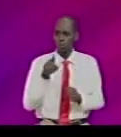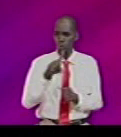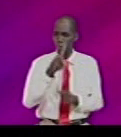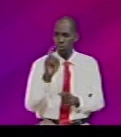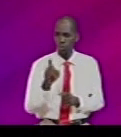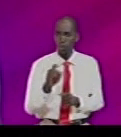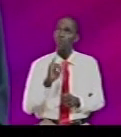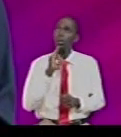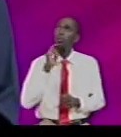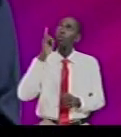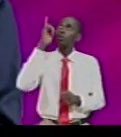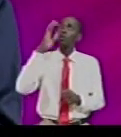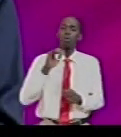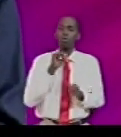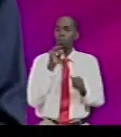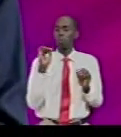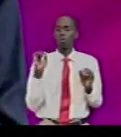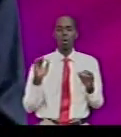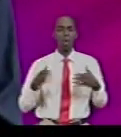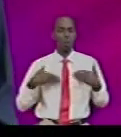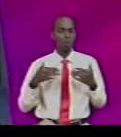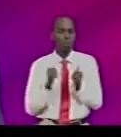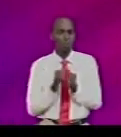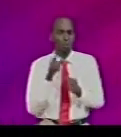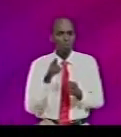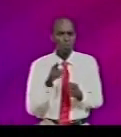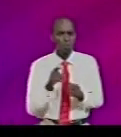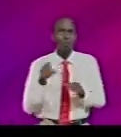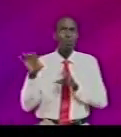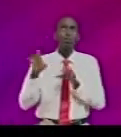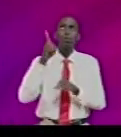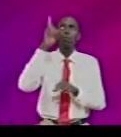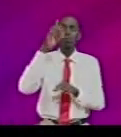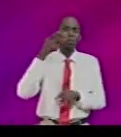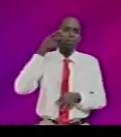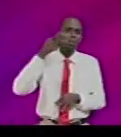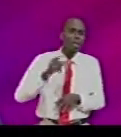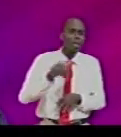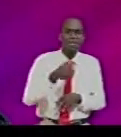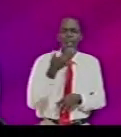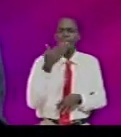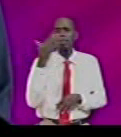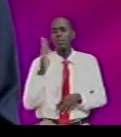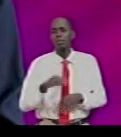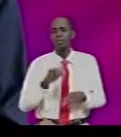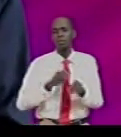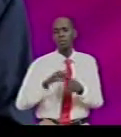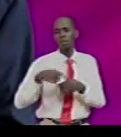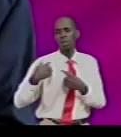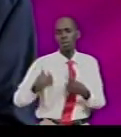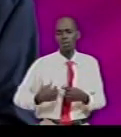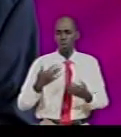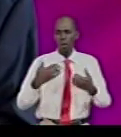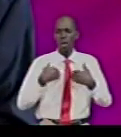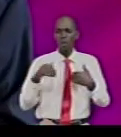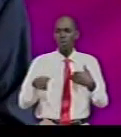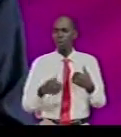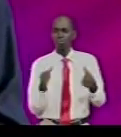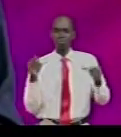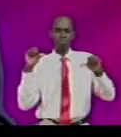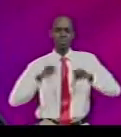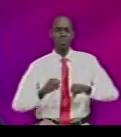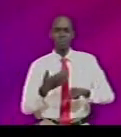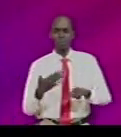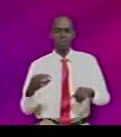unhappy with you? Does God see any evil in your life? Do you have any condemnation in your life? Is your